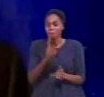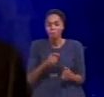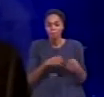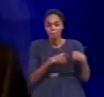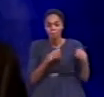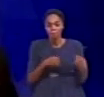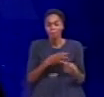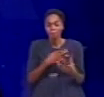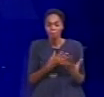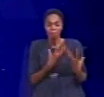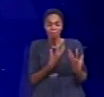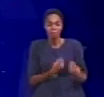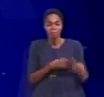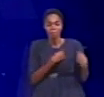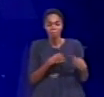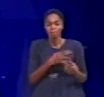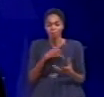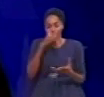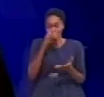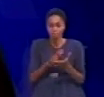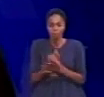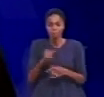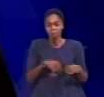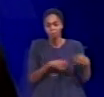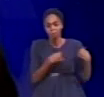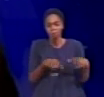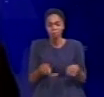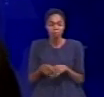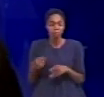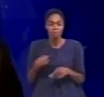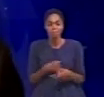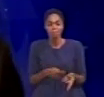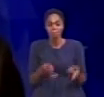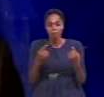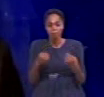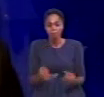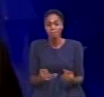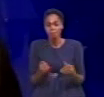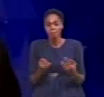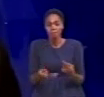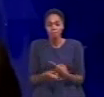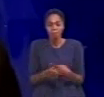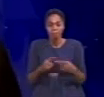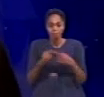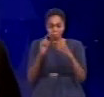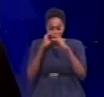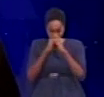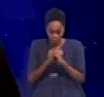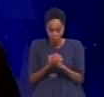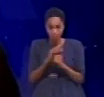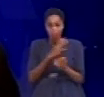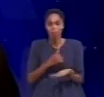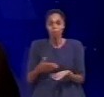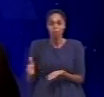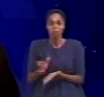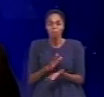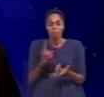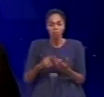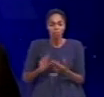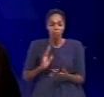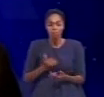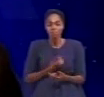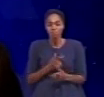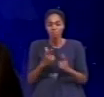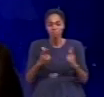a trusting heart. And as we come on this day to worship and sing to our grateful